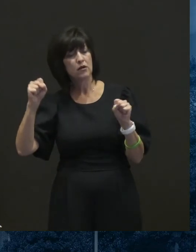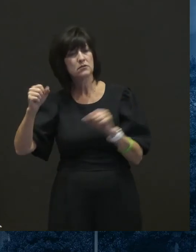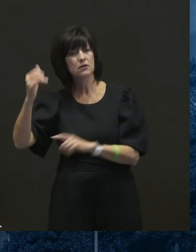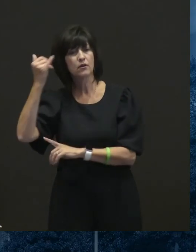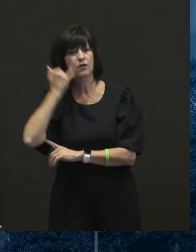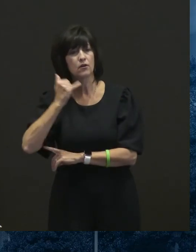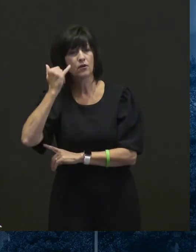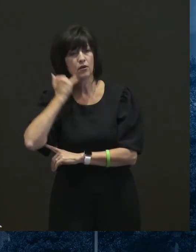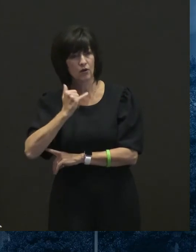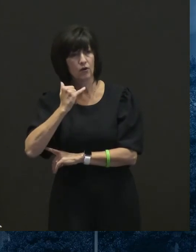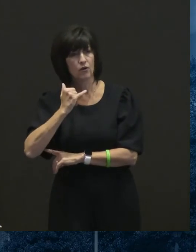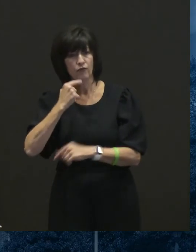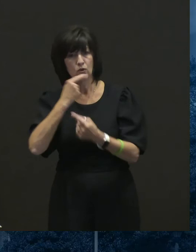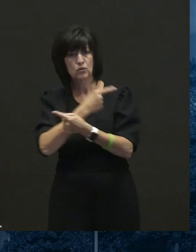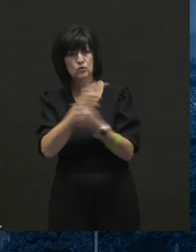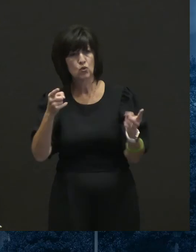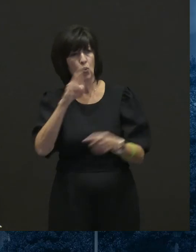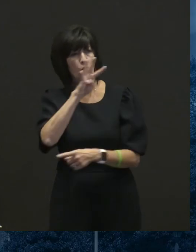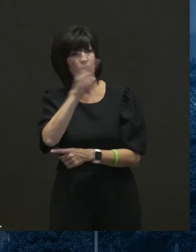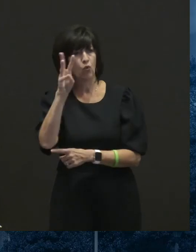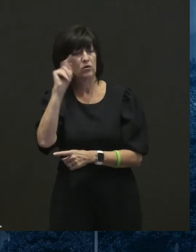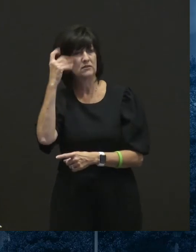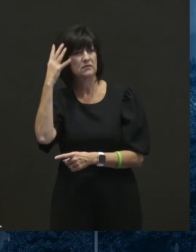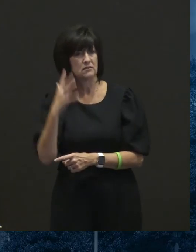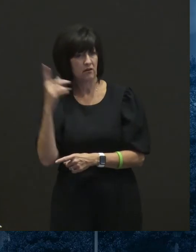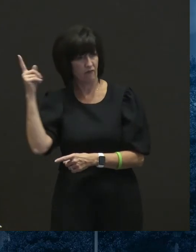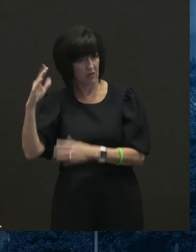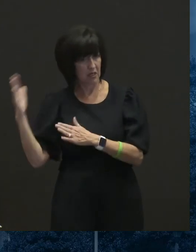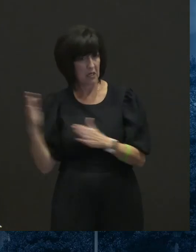send the U.S. military out to states if they didn't